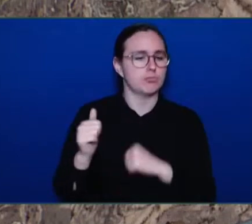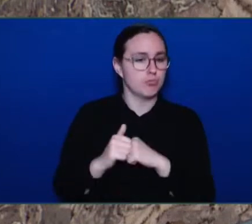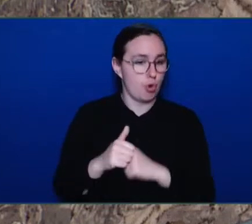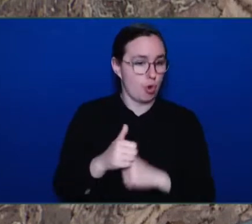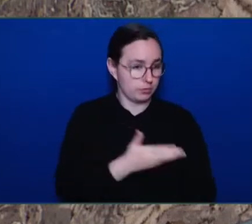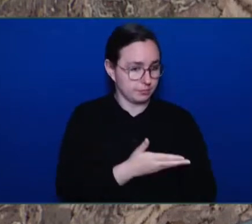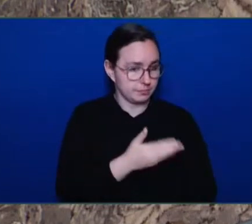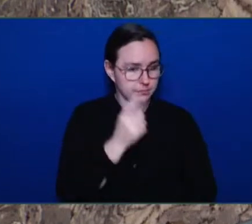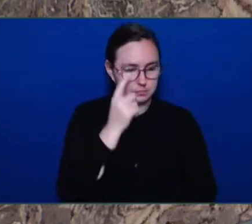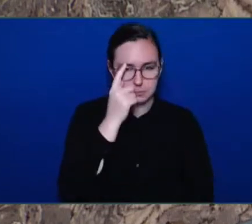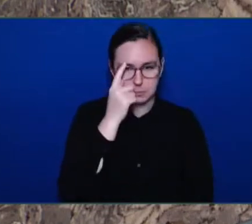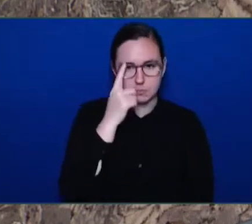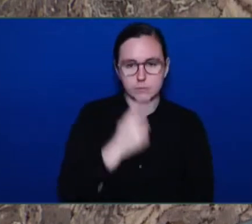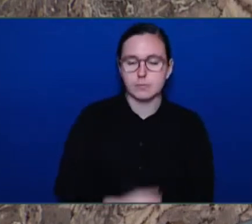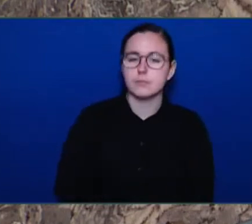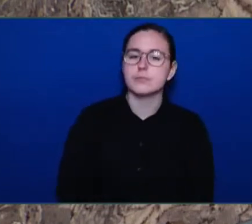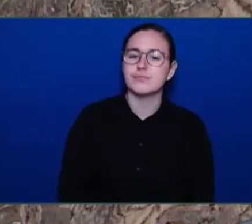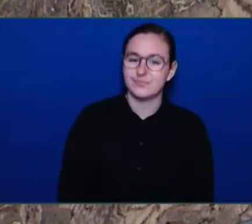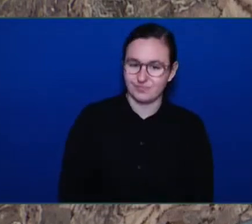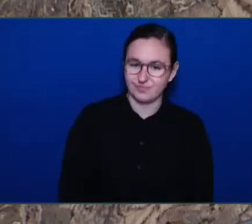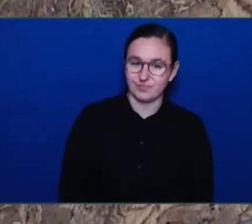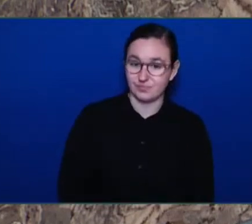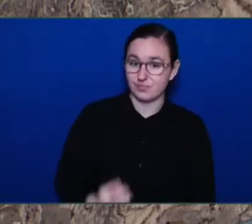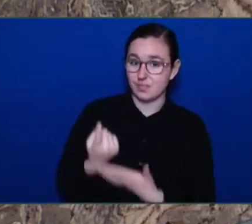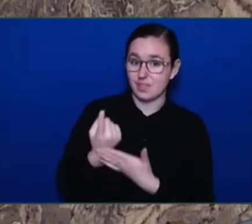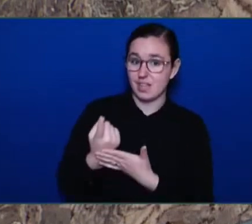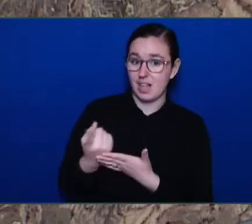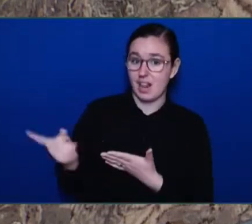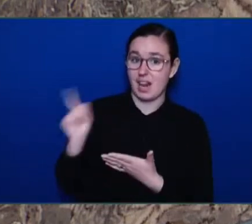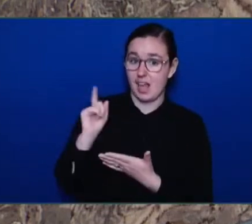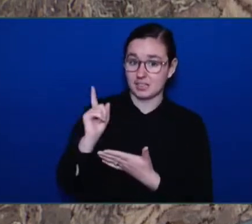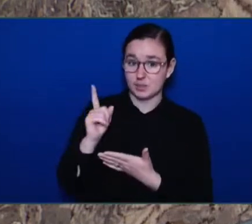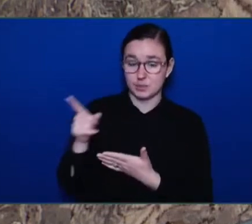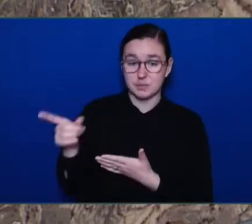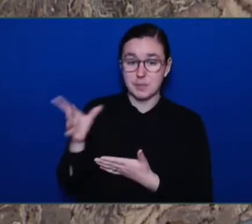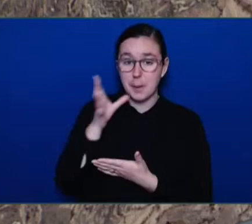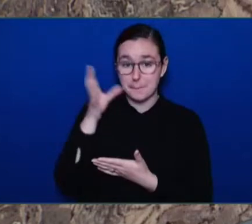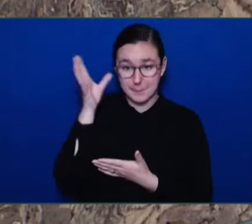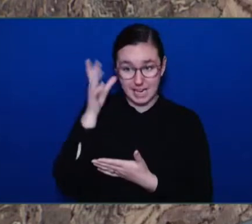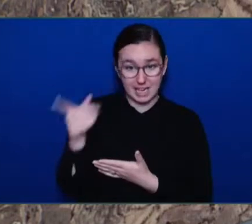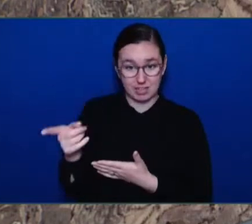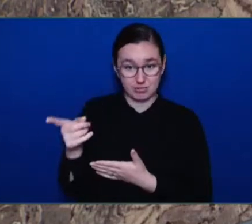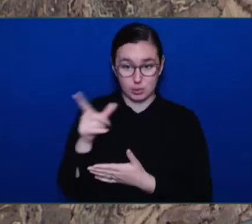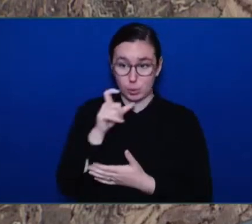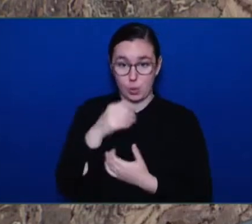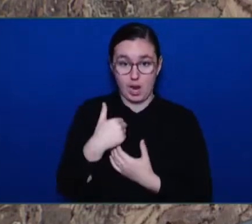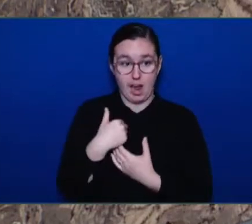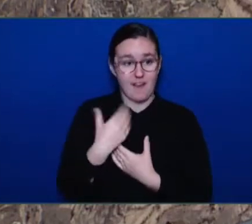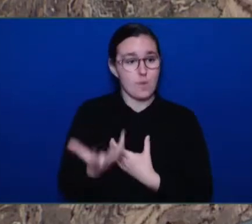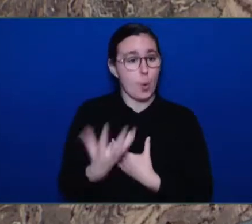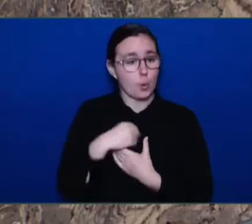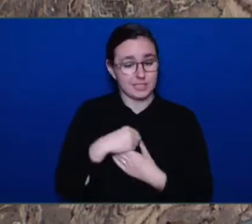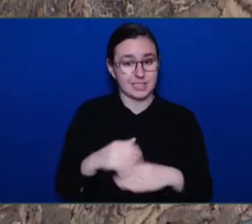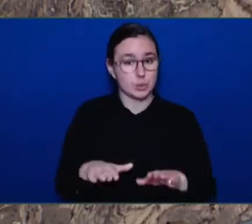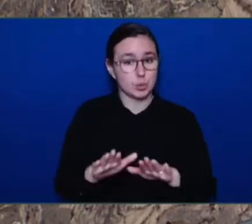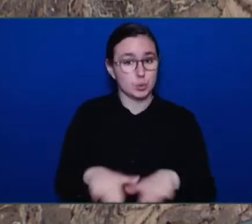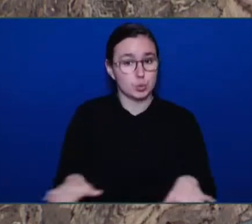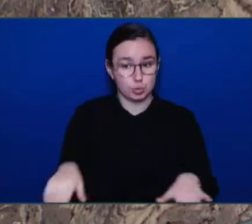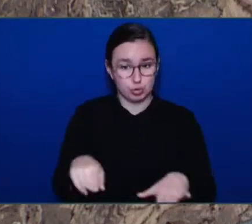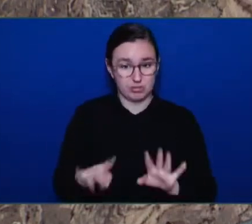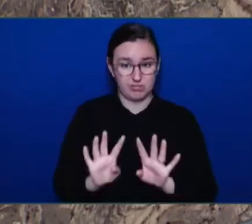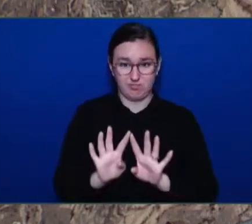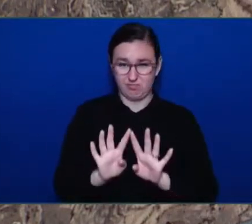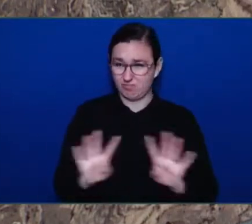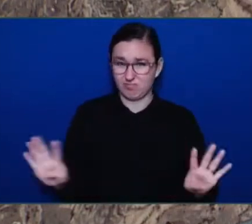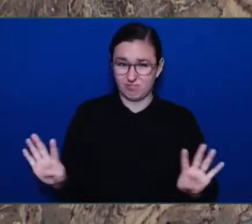incoming Premier's constituency office in the pouring rain, fighting for their children, calling on him to stop